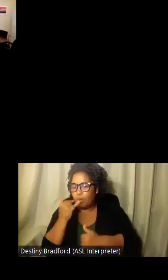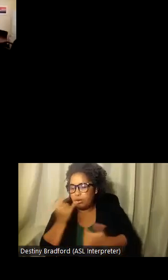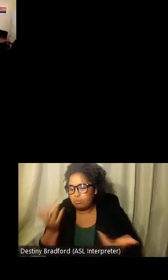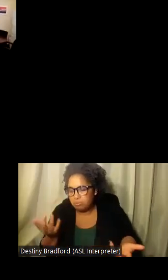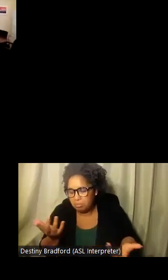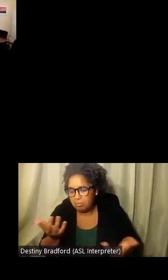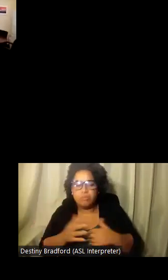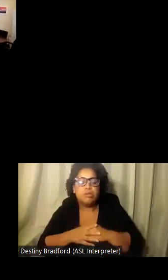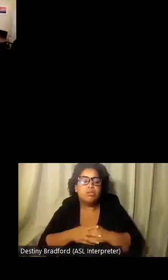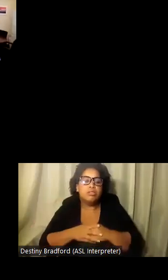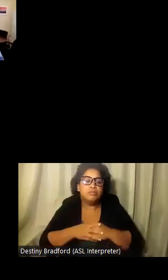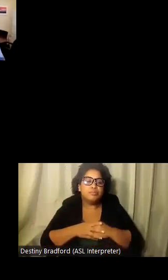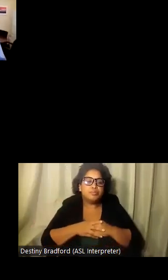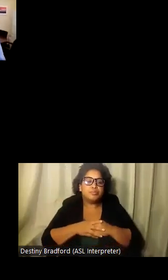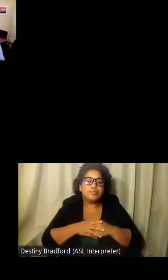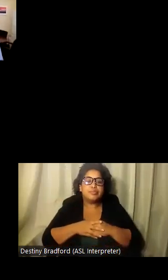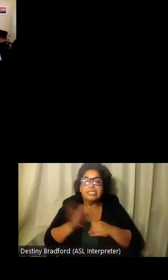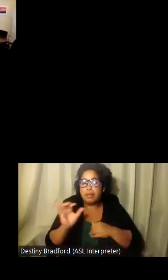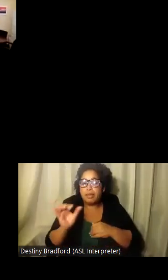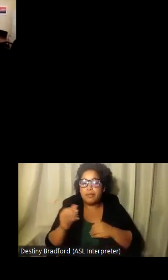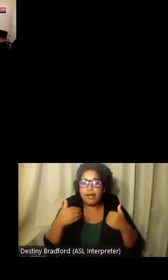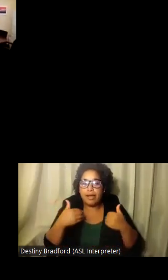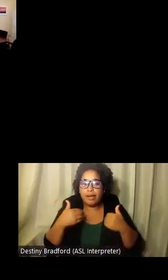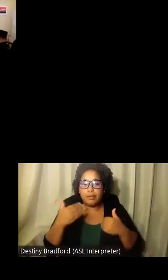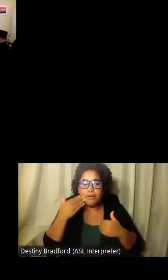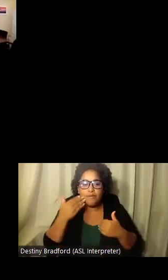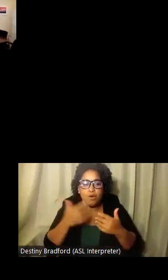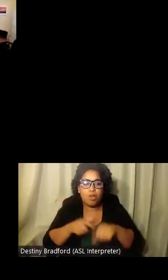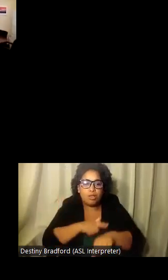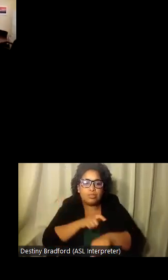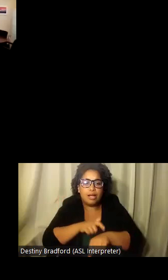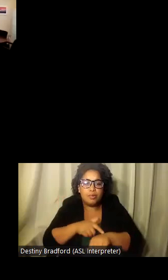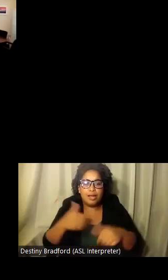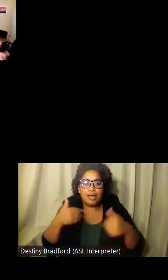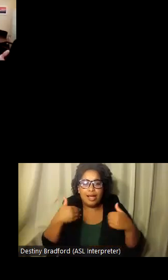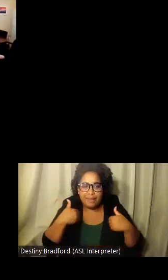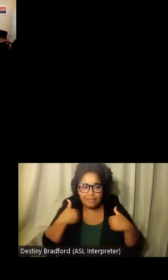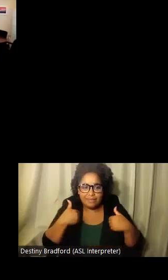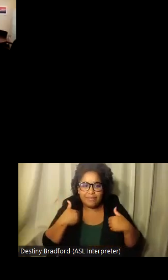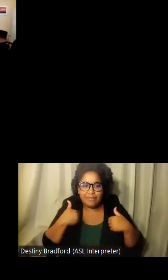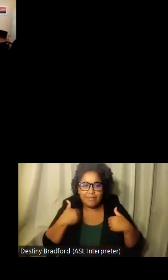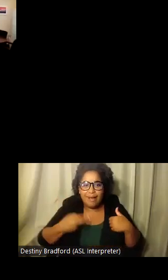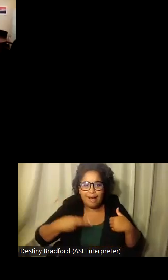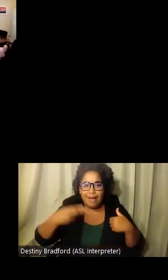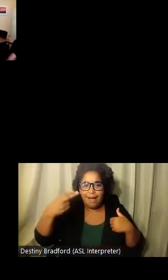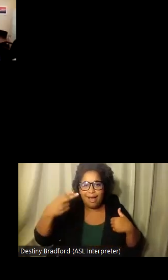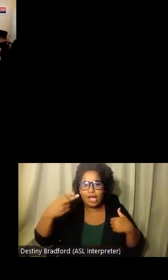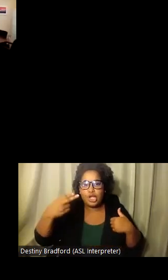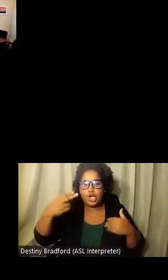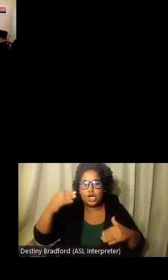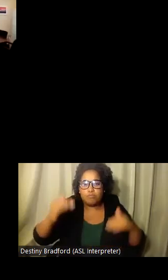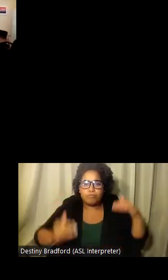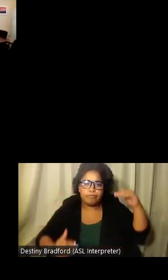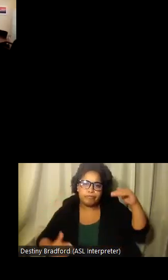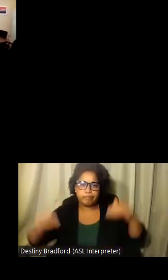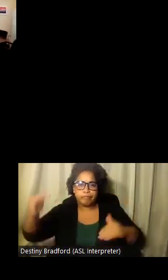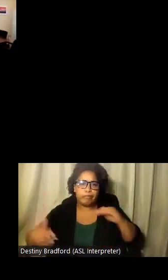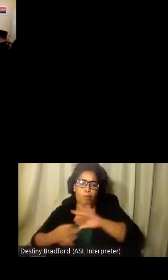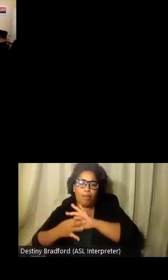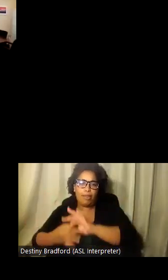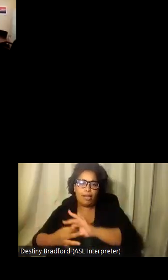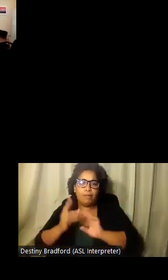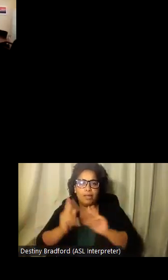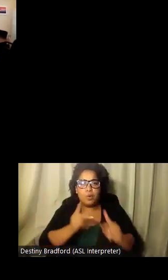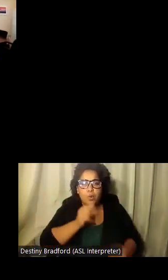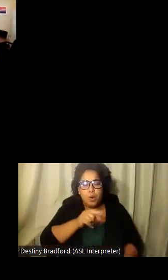California. Similarly, we have known for quite a long time that we have a higher disproportionate rate of people who